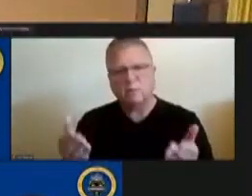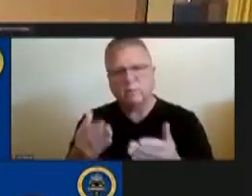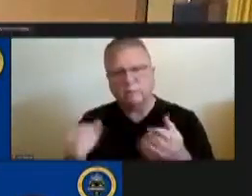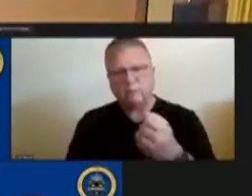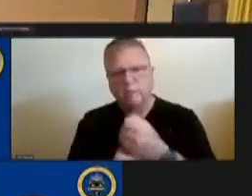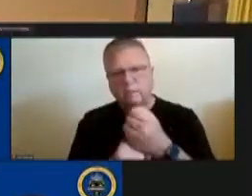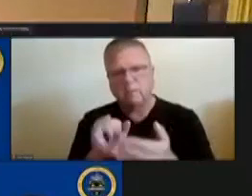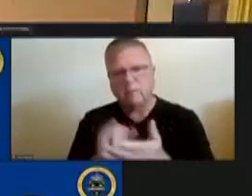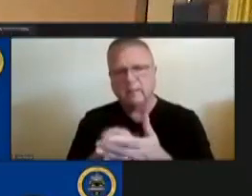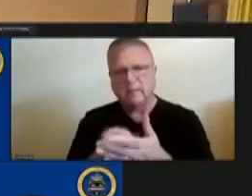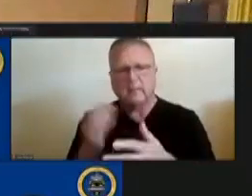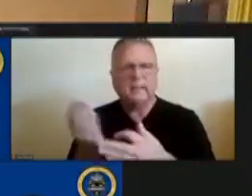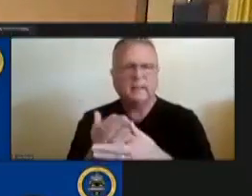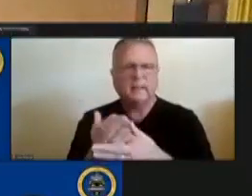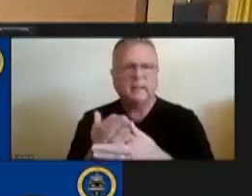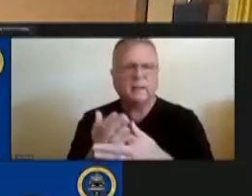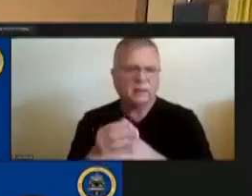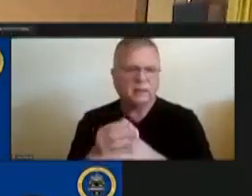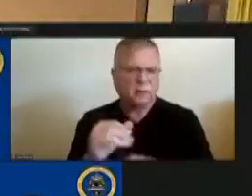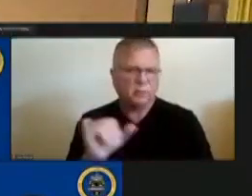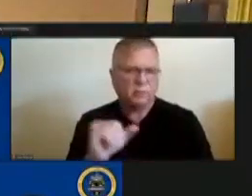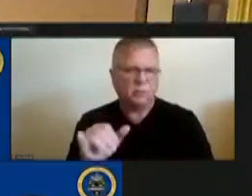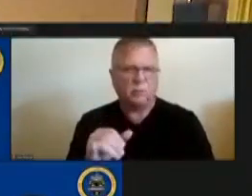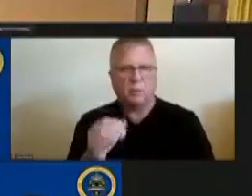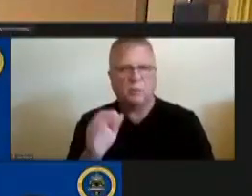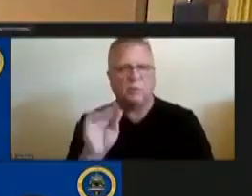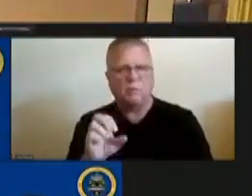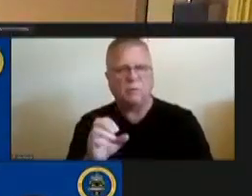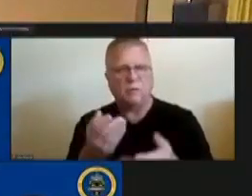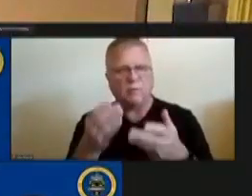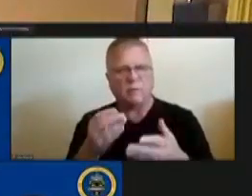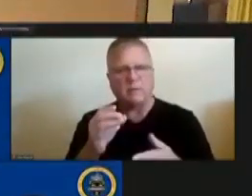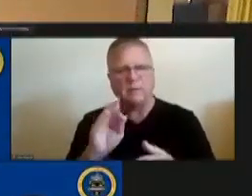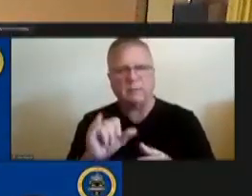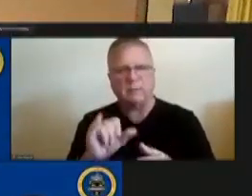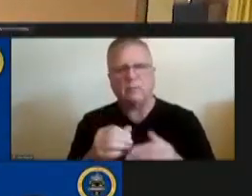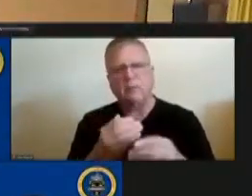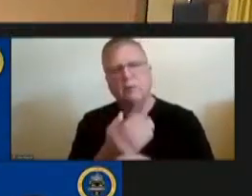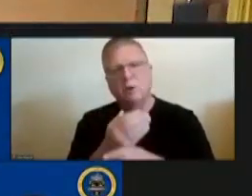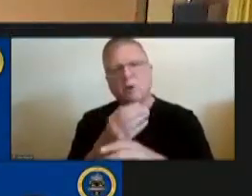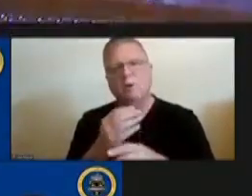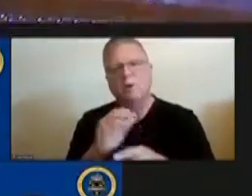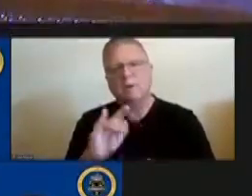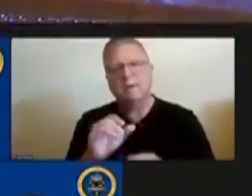well. We applaud the work of city planning, and we urge council to pass this amendment. Thank you for your time.